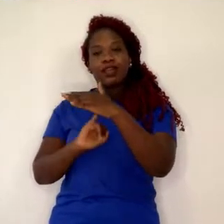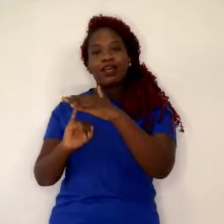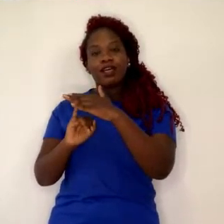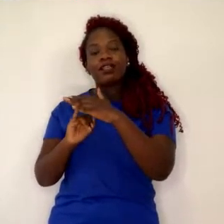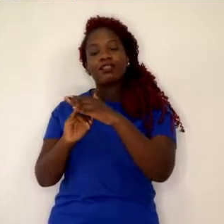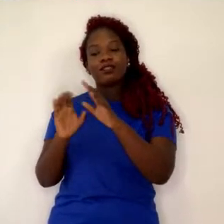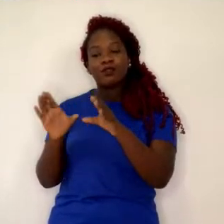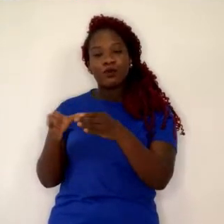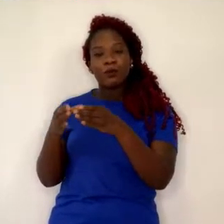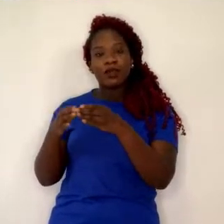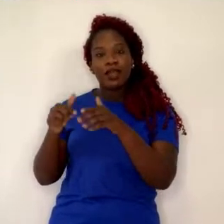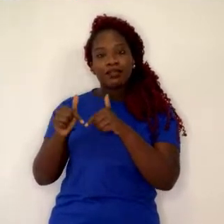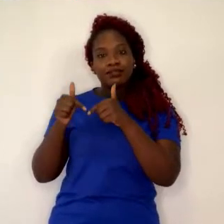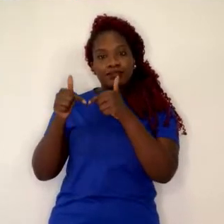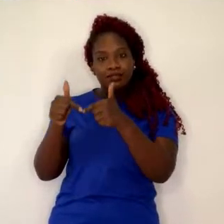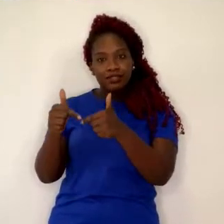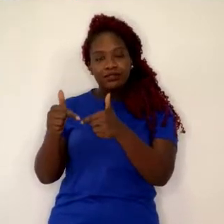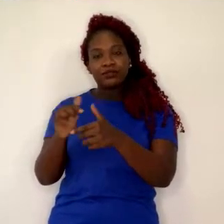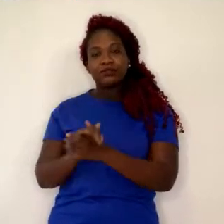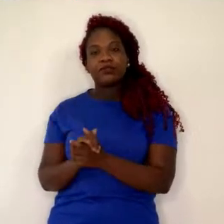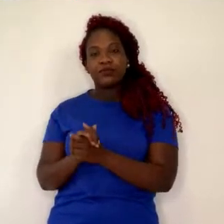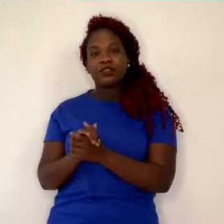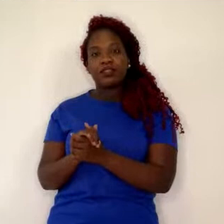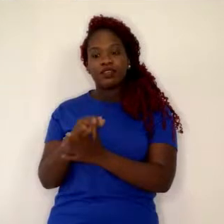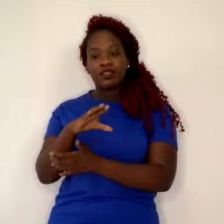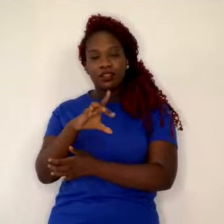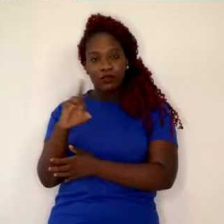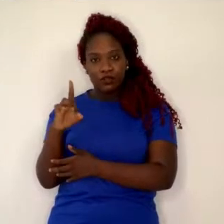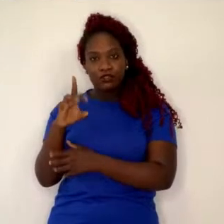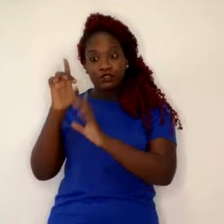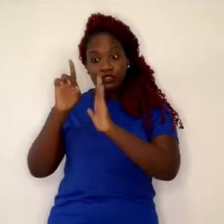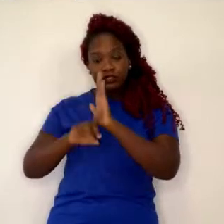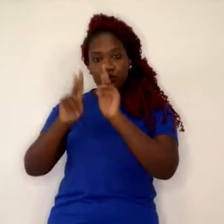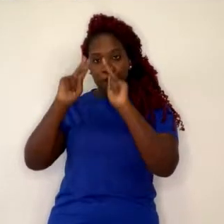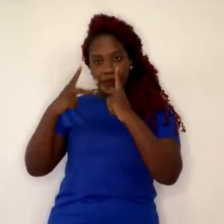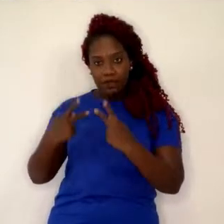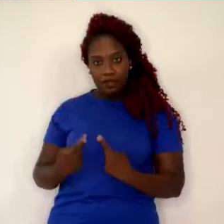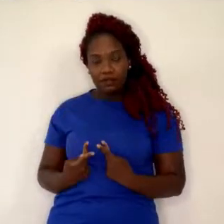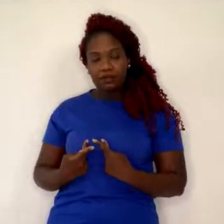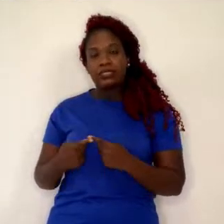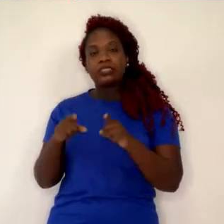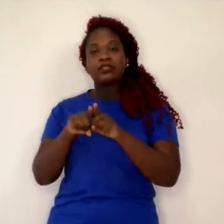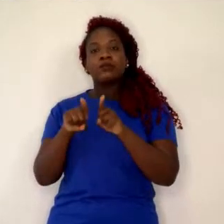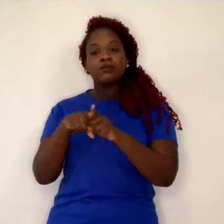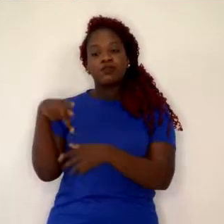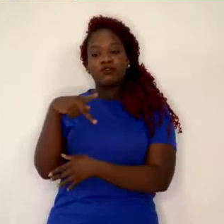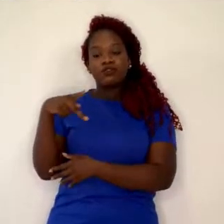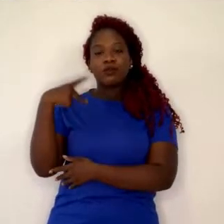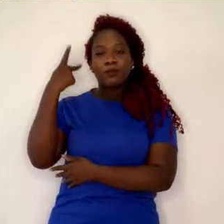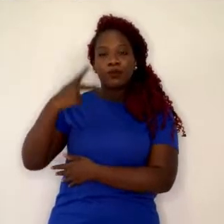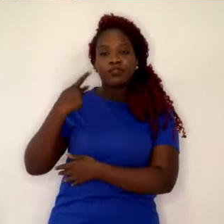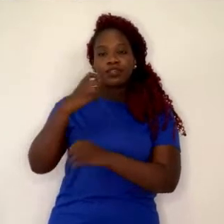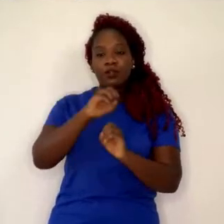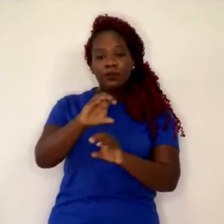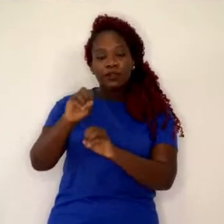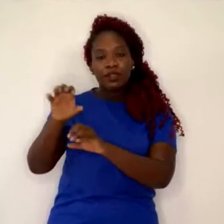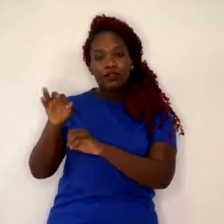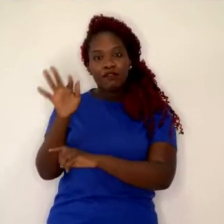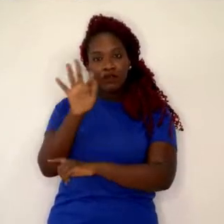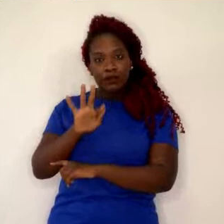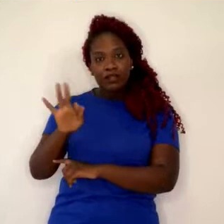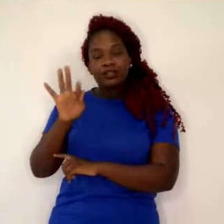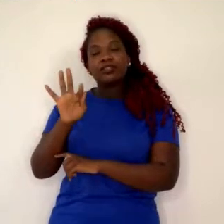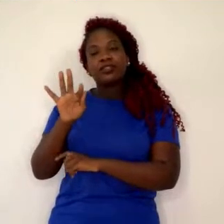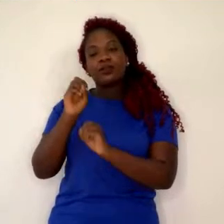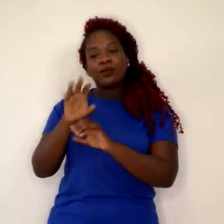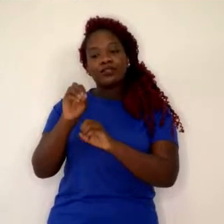the State University of São Paulo. She's engaged in feminist, anti-racist, and student educator,